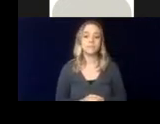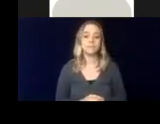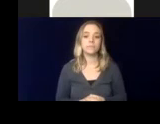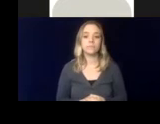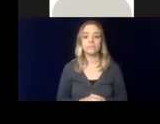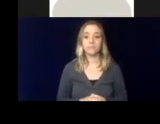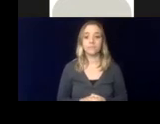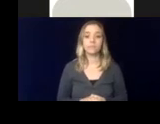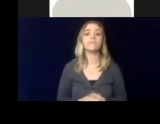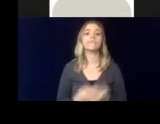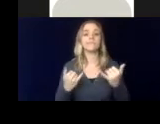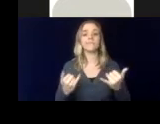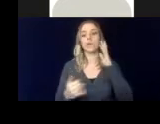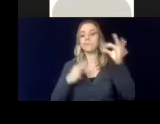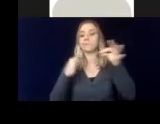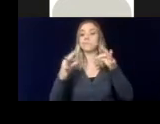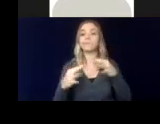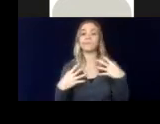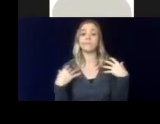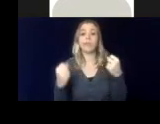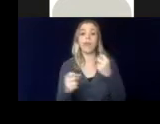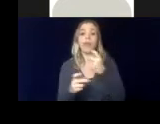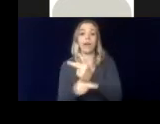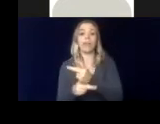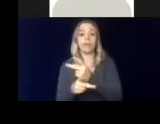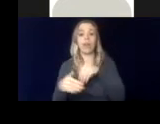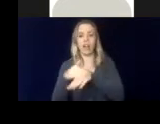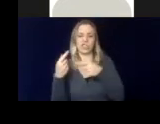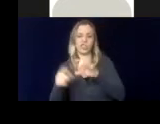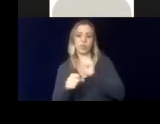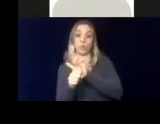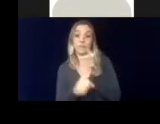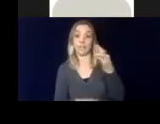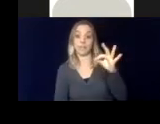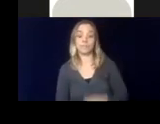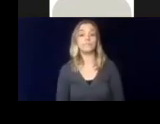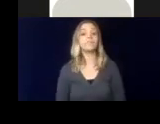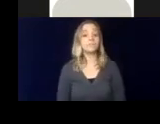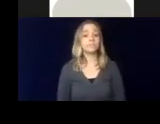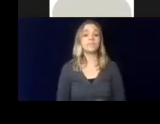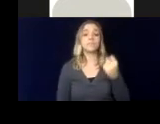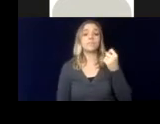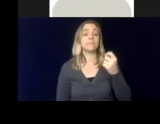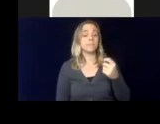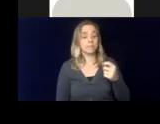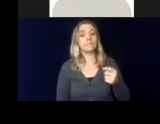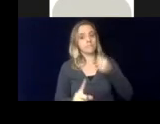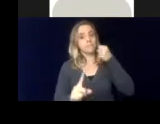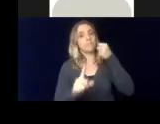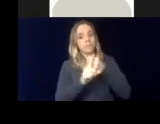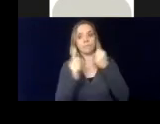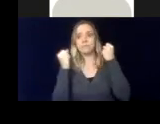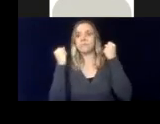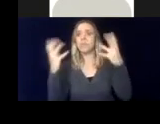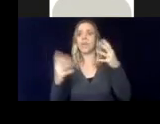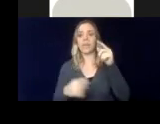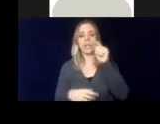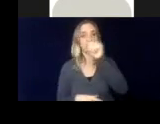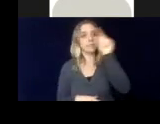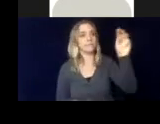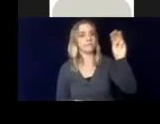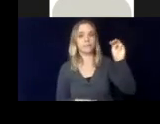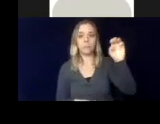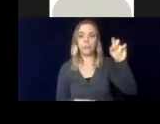So we're going to talk about healthcare access during COVID-19. So there were a number of media outlets